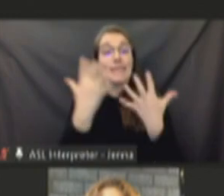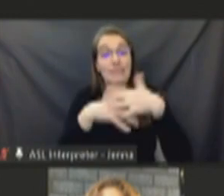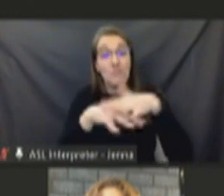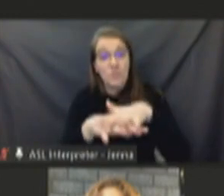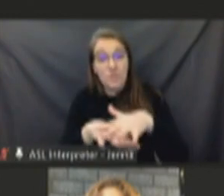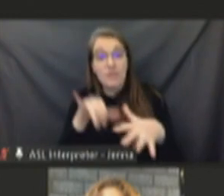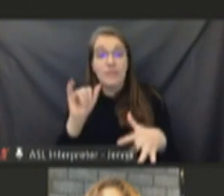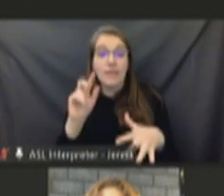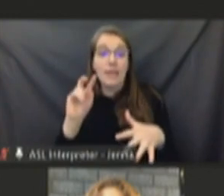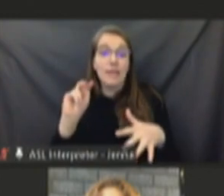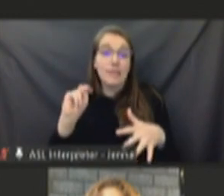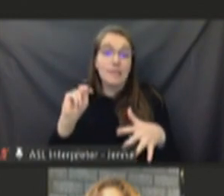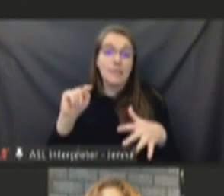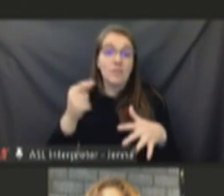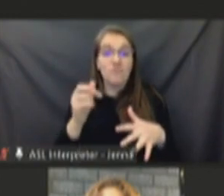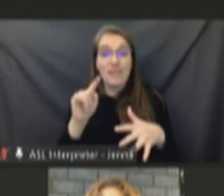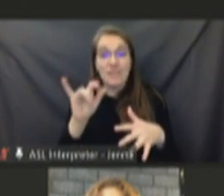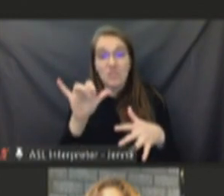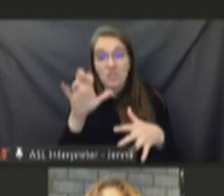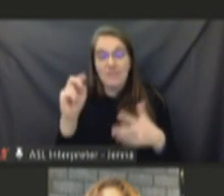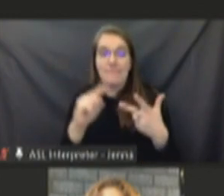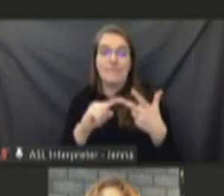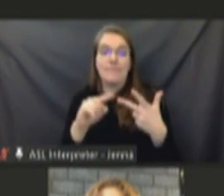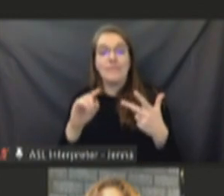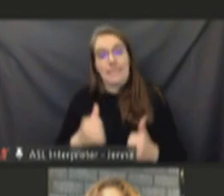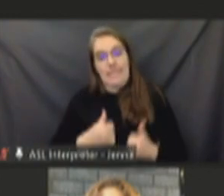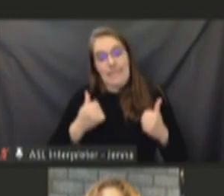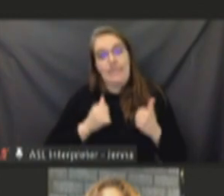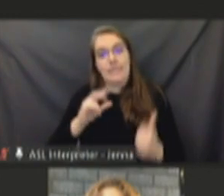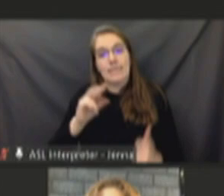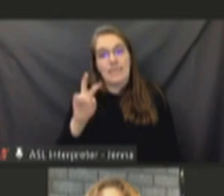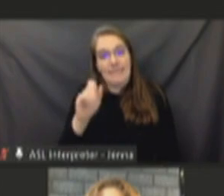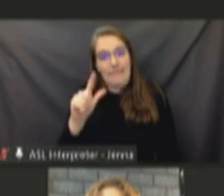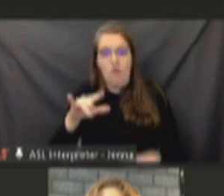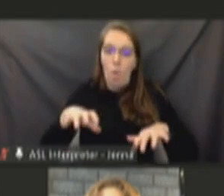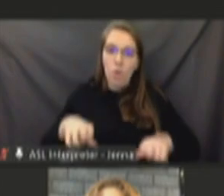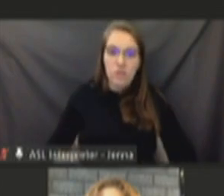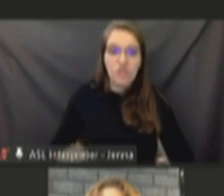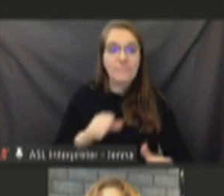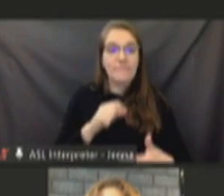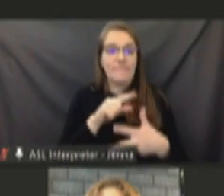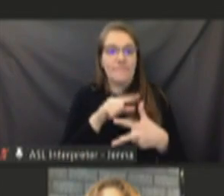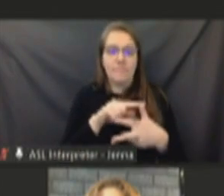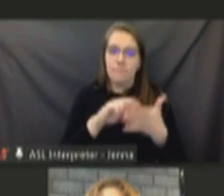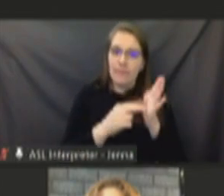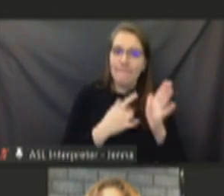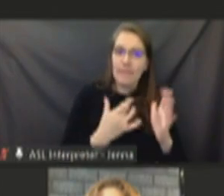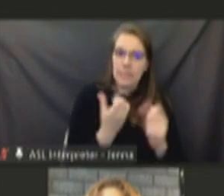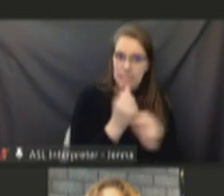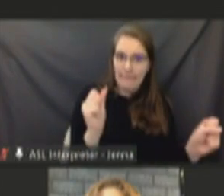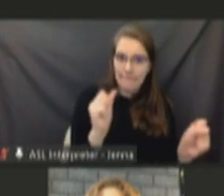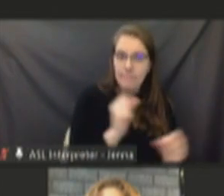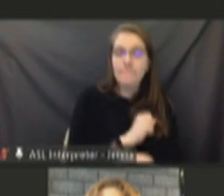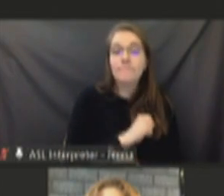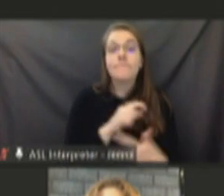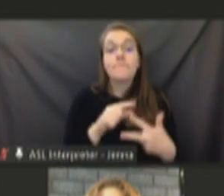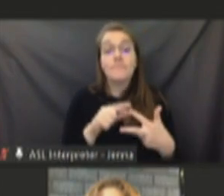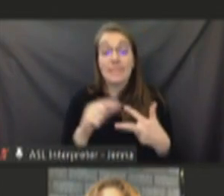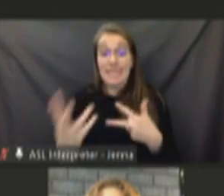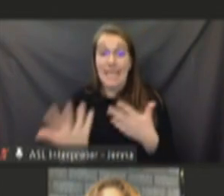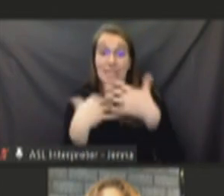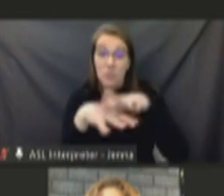ownership. And with stability, we unite with immigrants to make sure that they feel safe. With integration, we want to make sure that they're participating